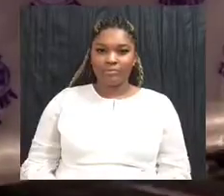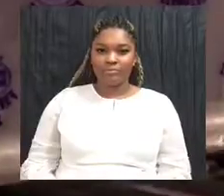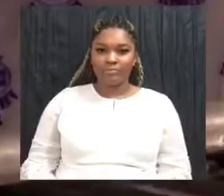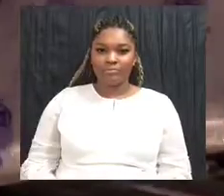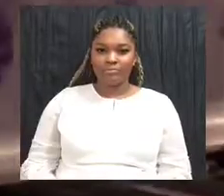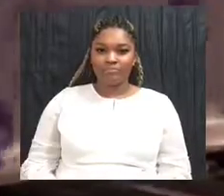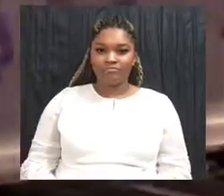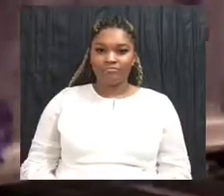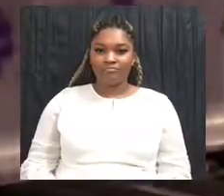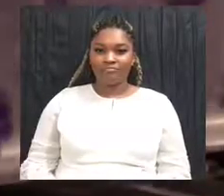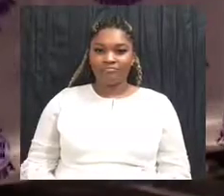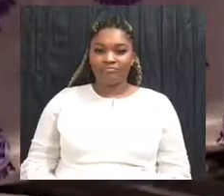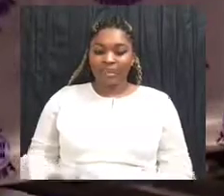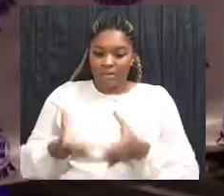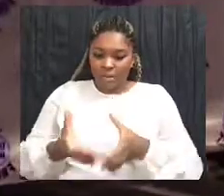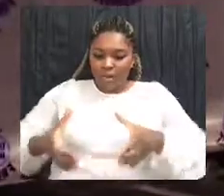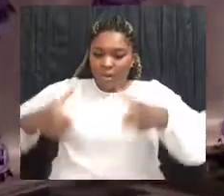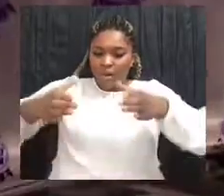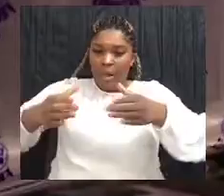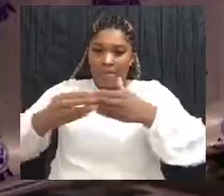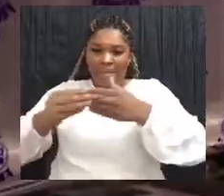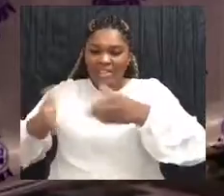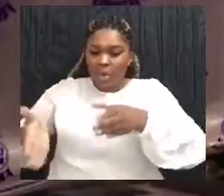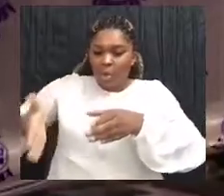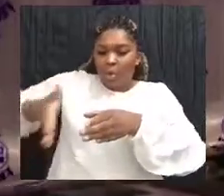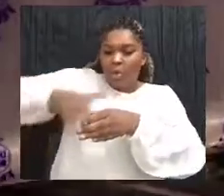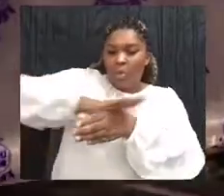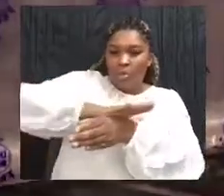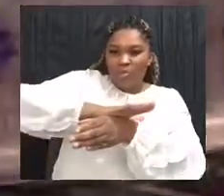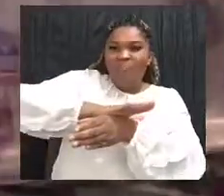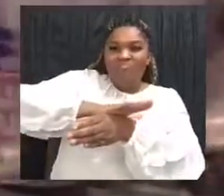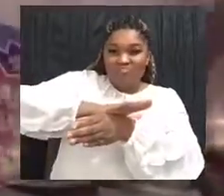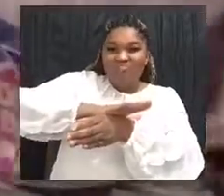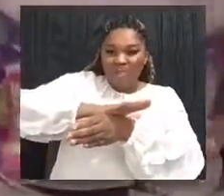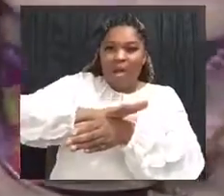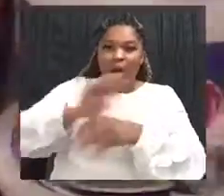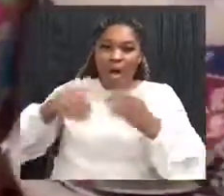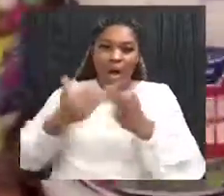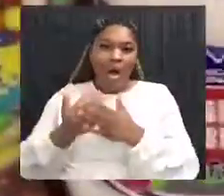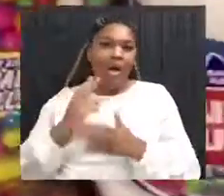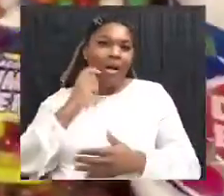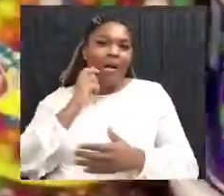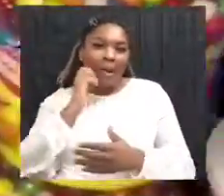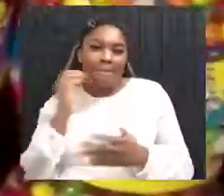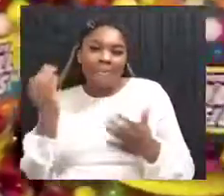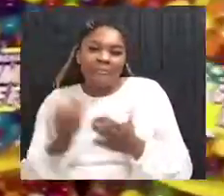They seal the tub with plastic to make it airtight. This keeps the bubblegum fresh.